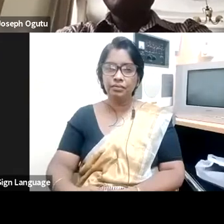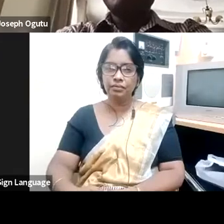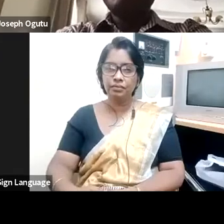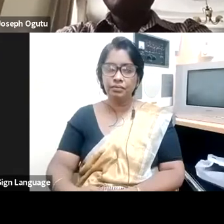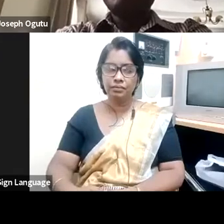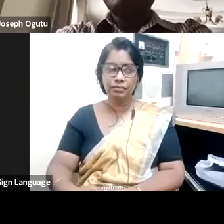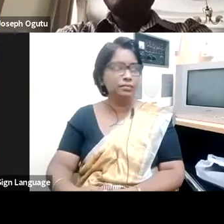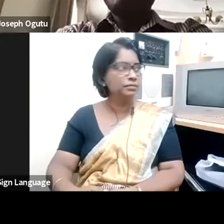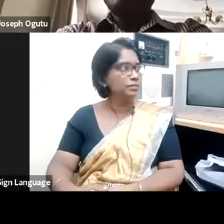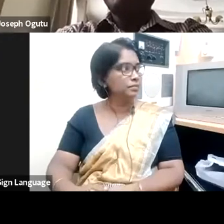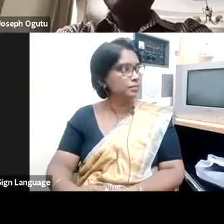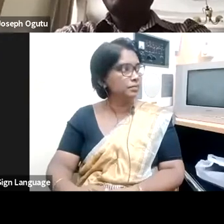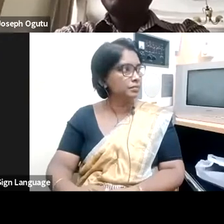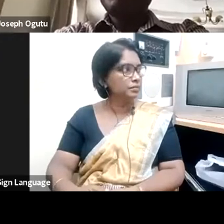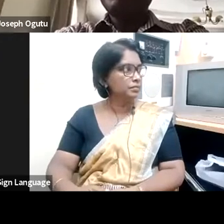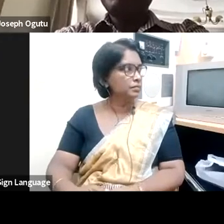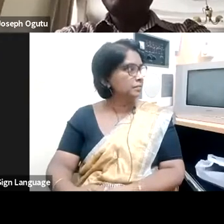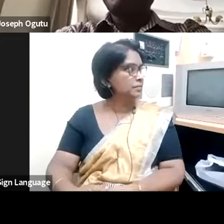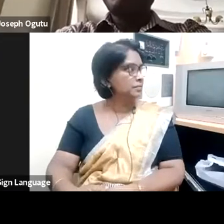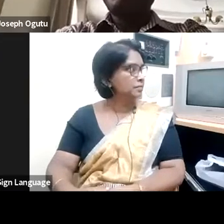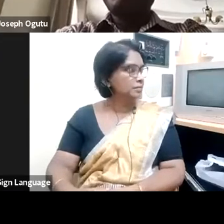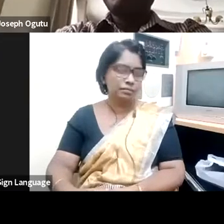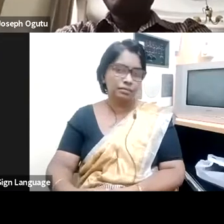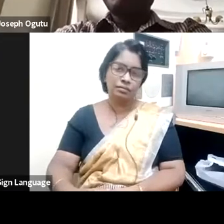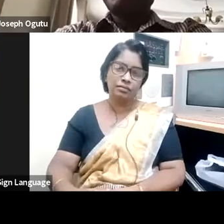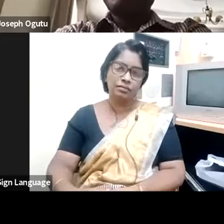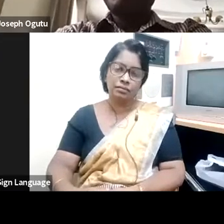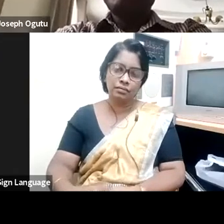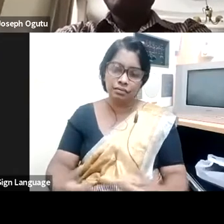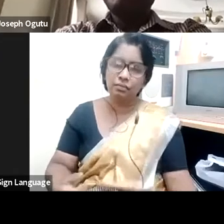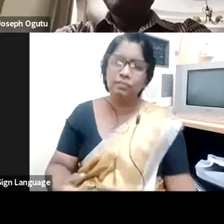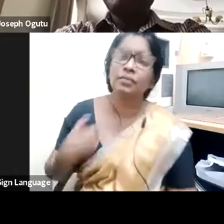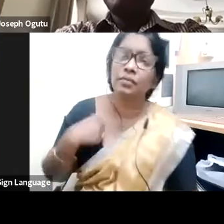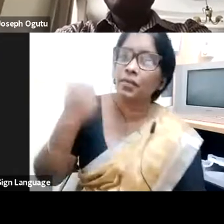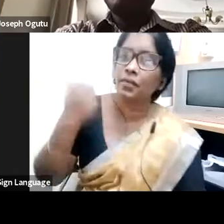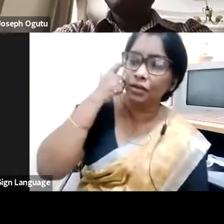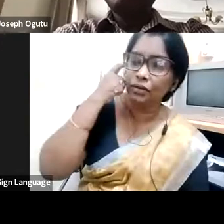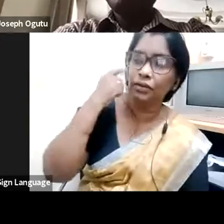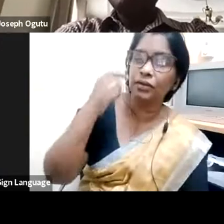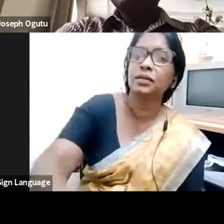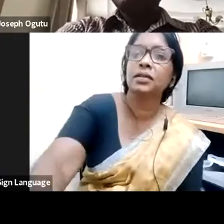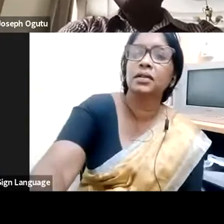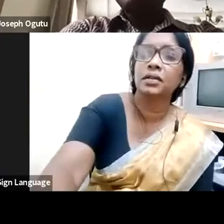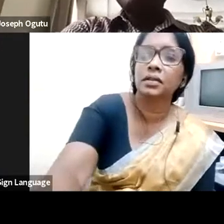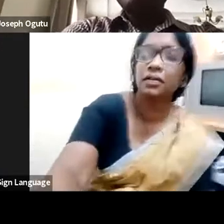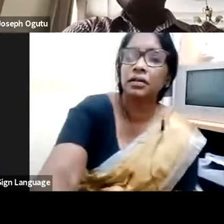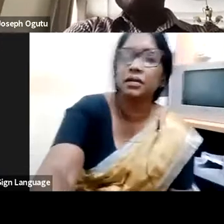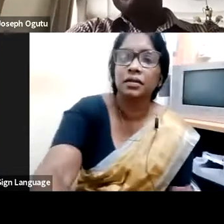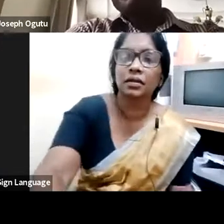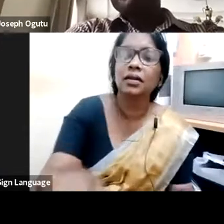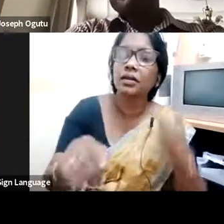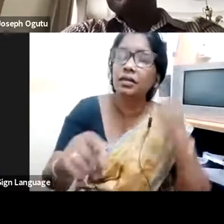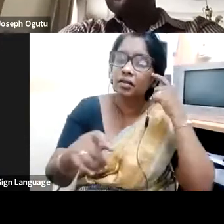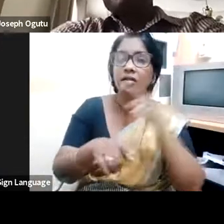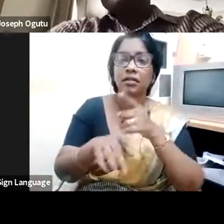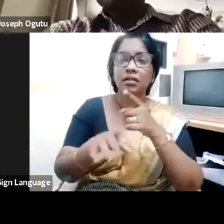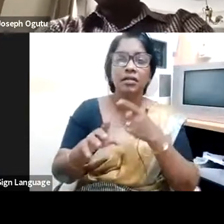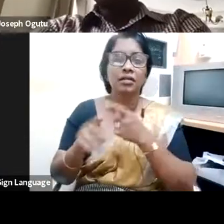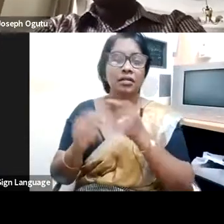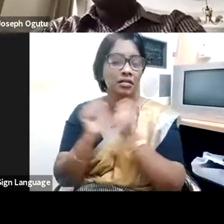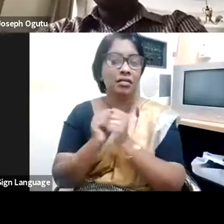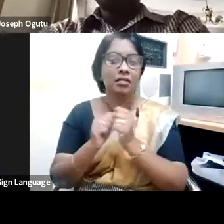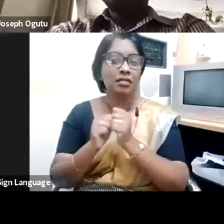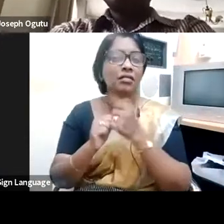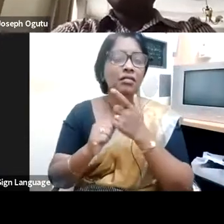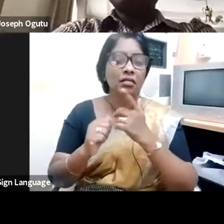wanted to jump in? Yes, so I think the age-old saying failures are the pillars to success is very true. And